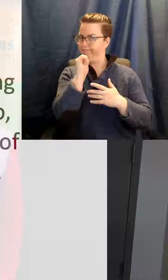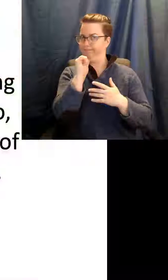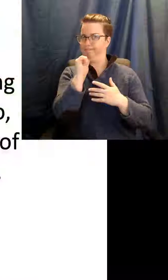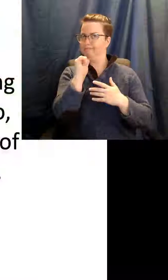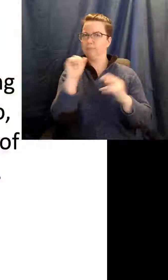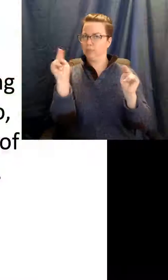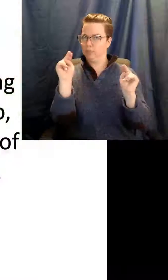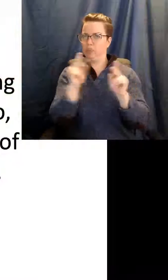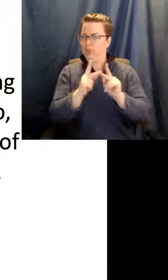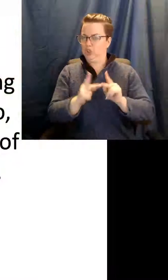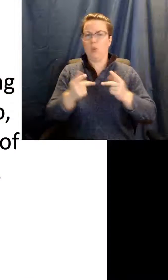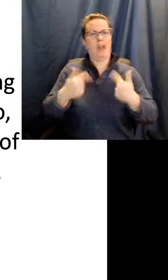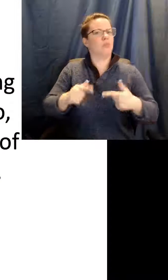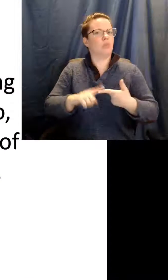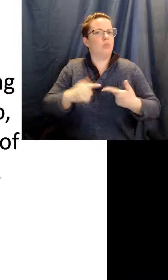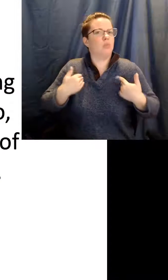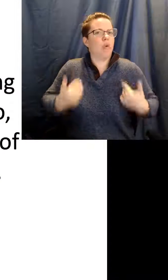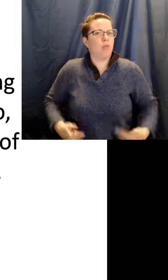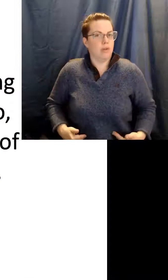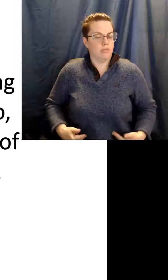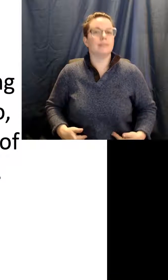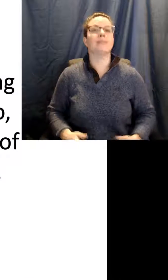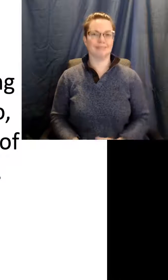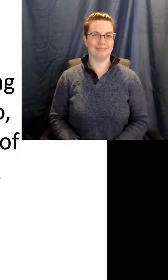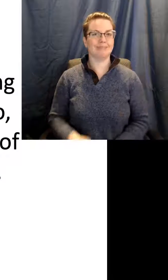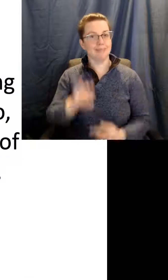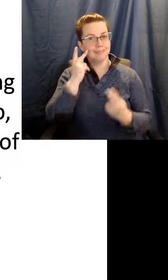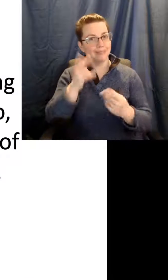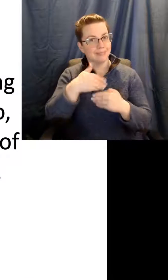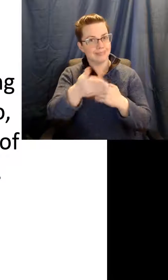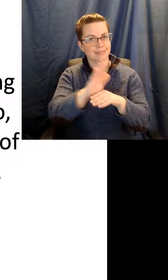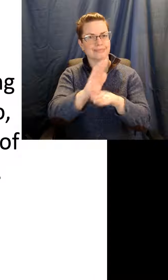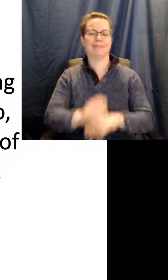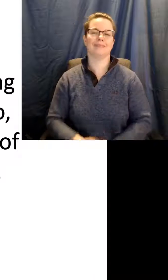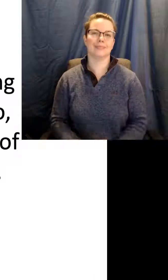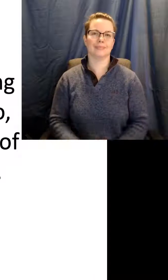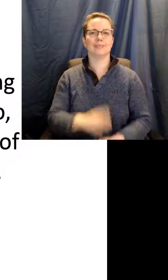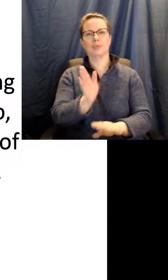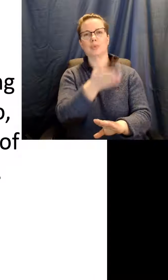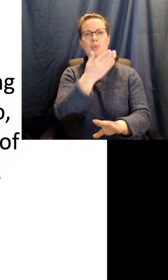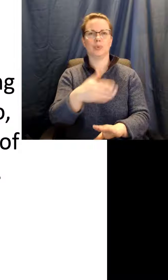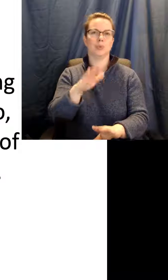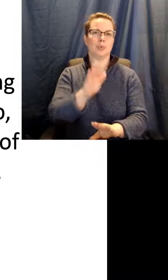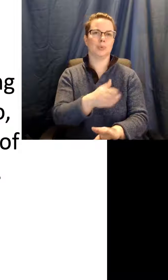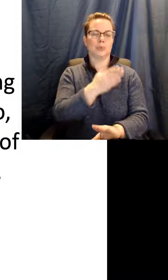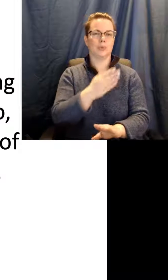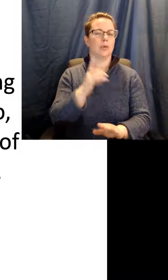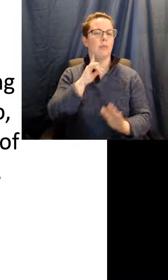Talk to you next time.